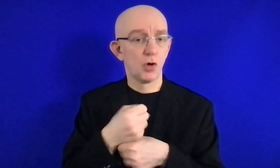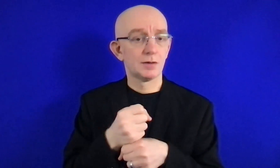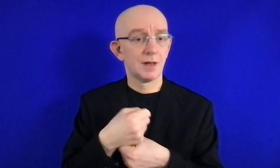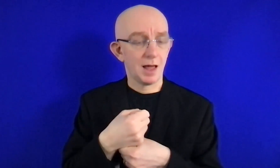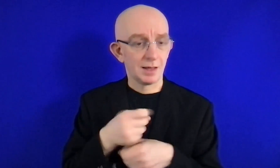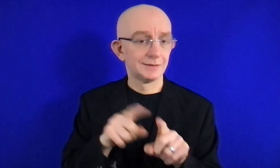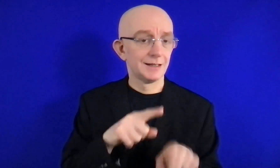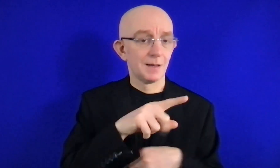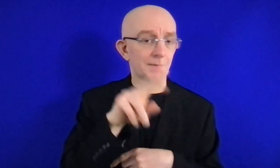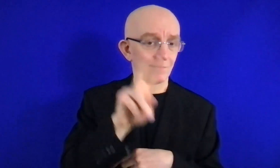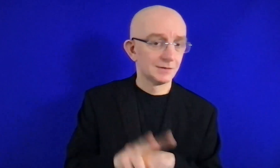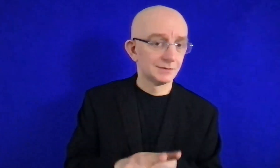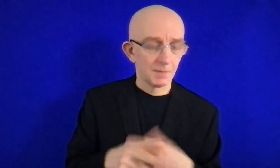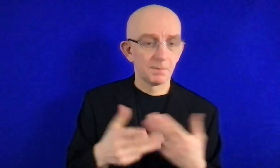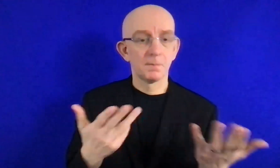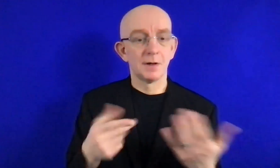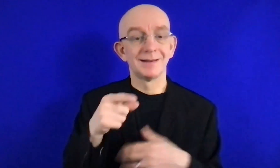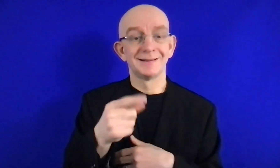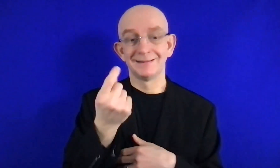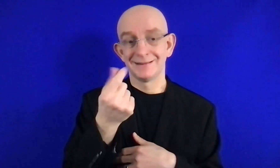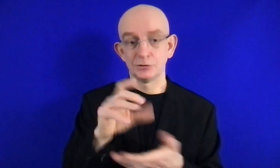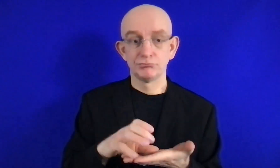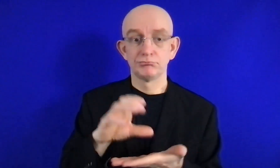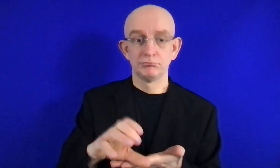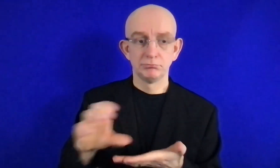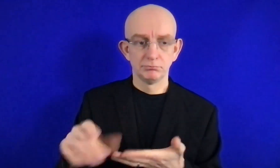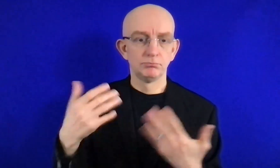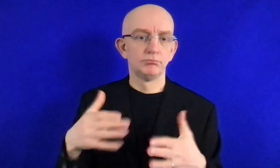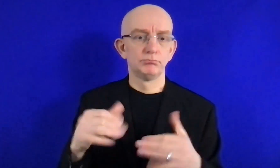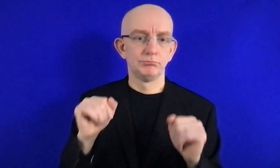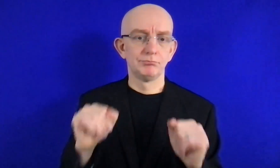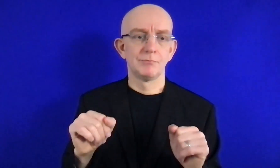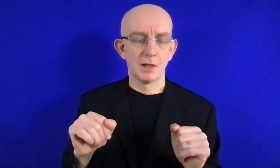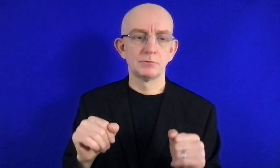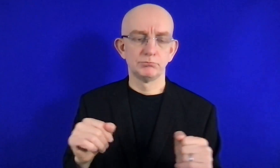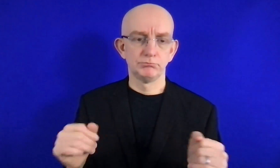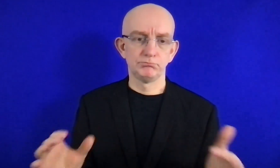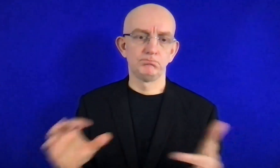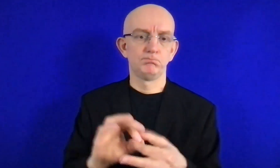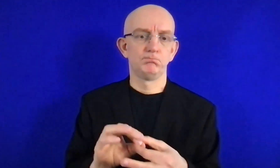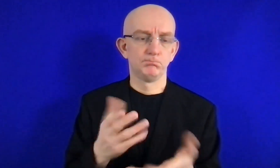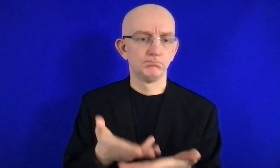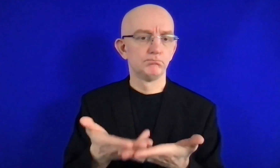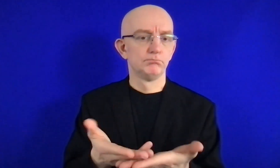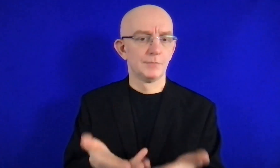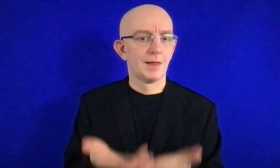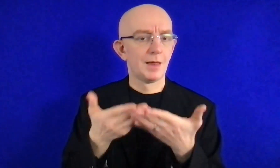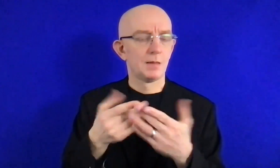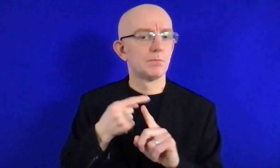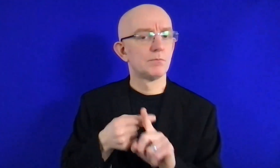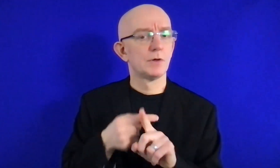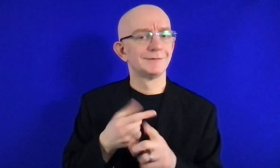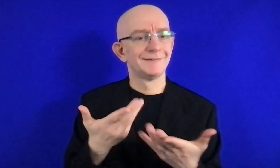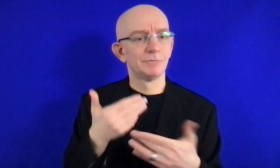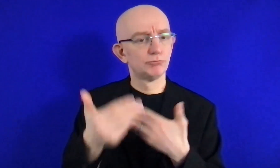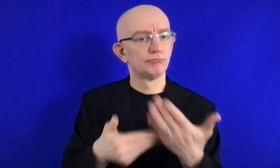well, for older persons, we're just thinking about pensions in terms of cash benefits, and that actually it's more than that if we want to address extra